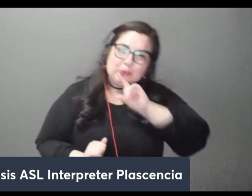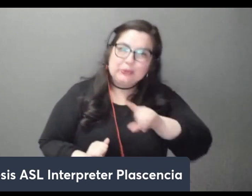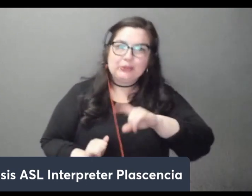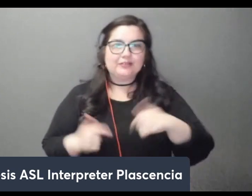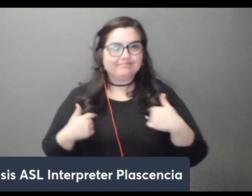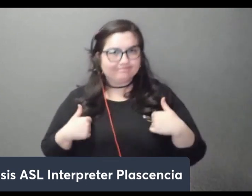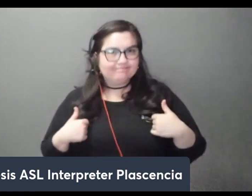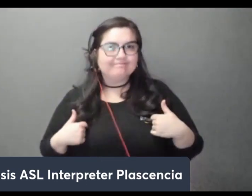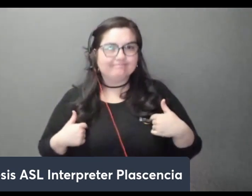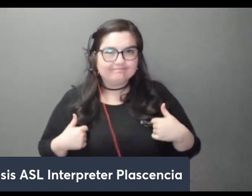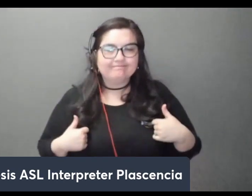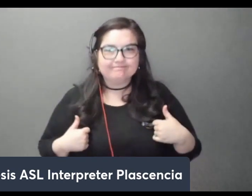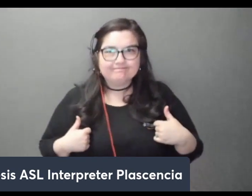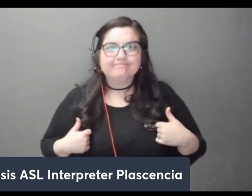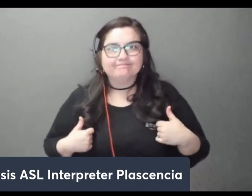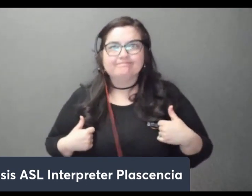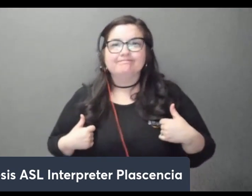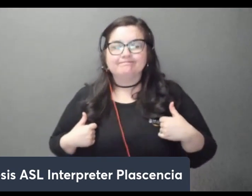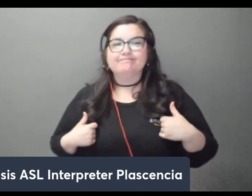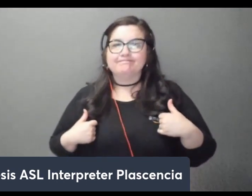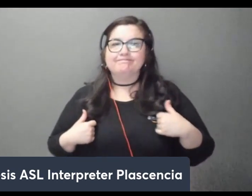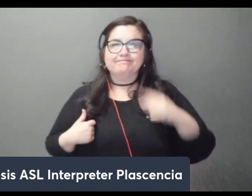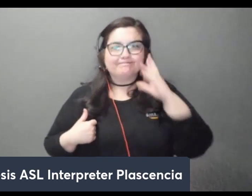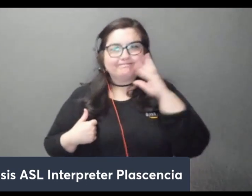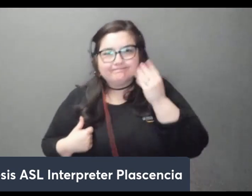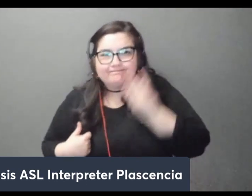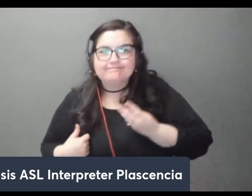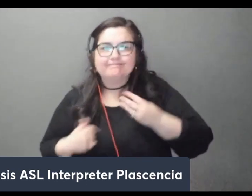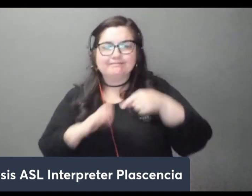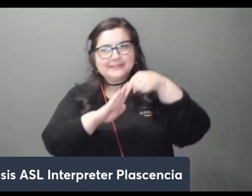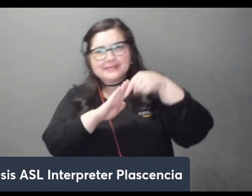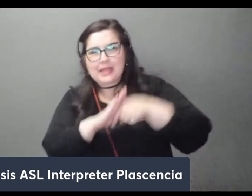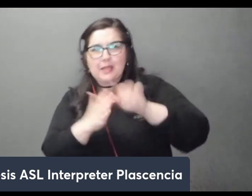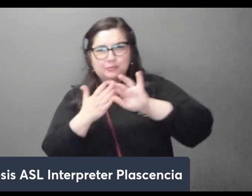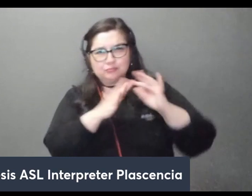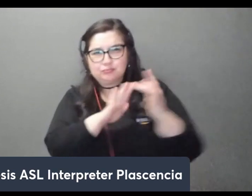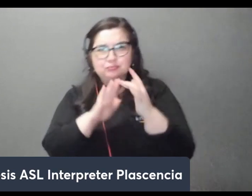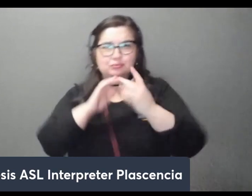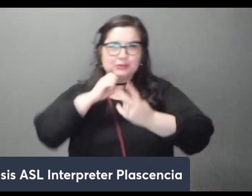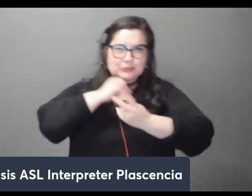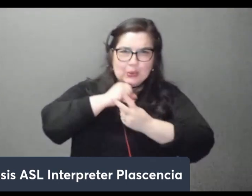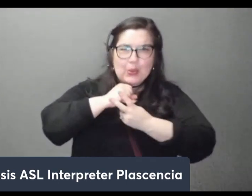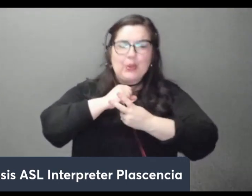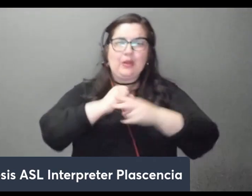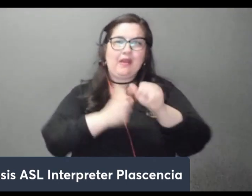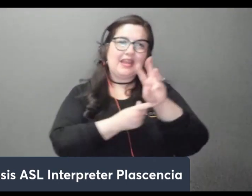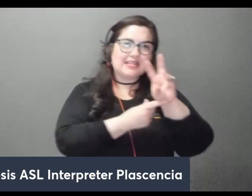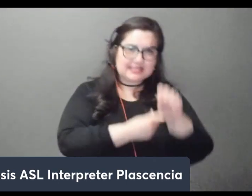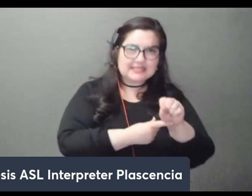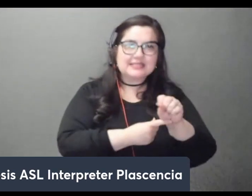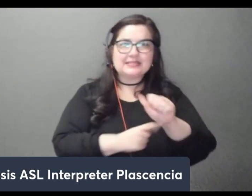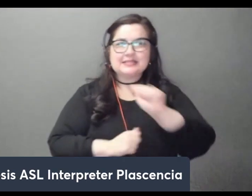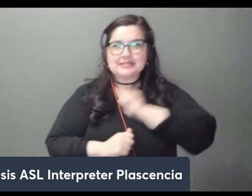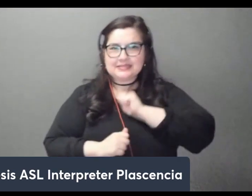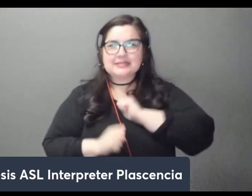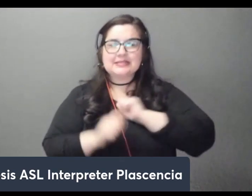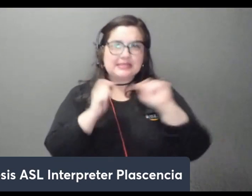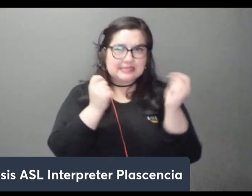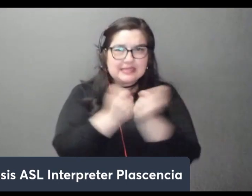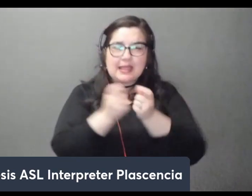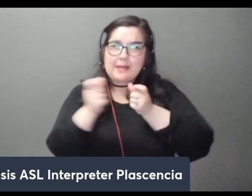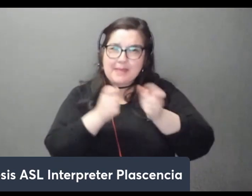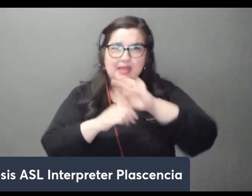I come from a deep background of networking and storage, and at AWS, I'm a product. My team manages all the